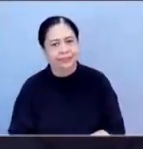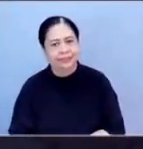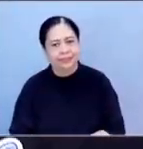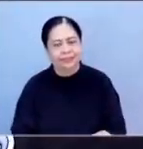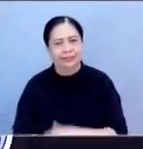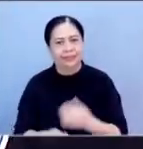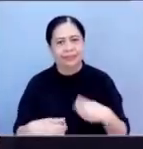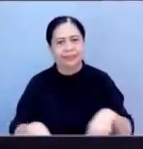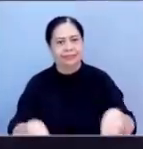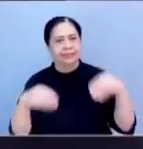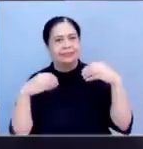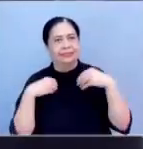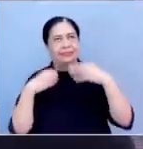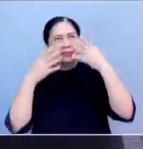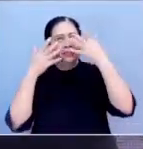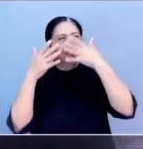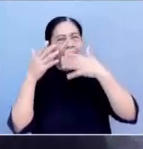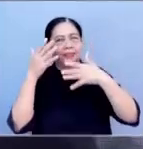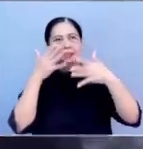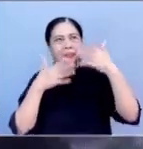blankets pulled up to your